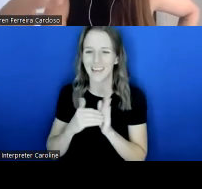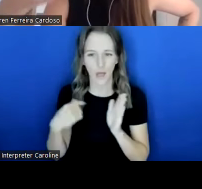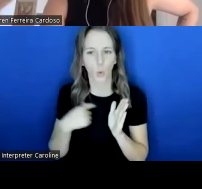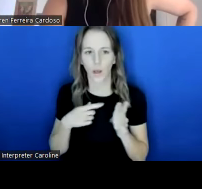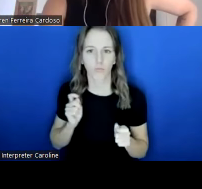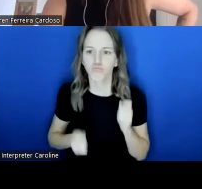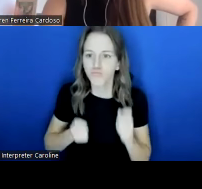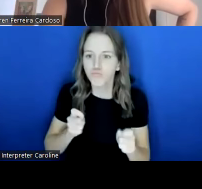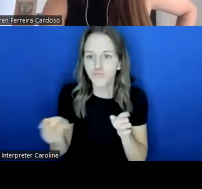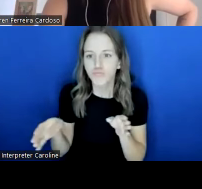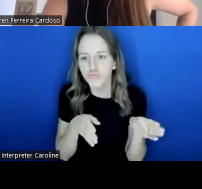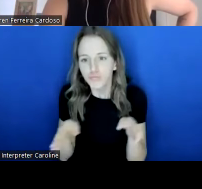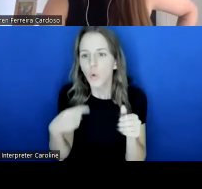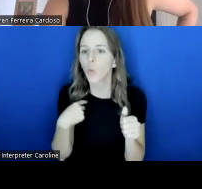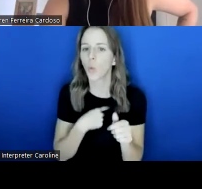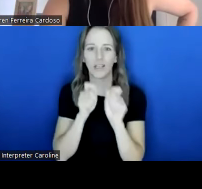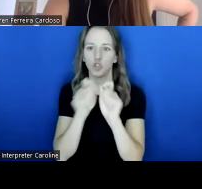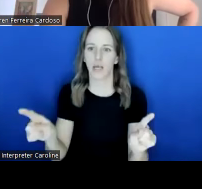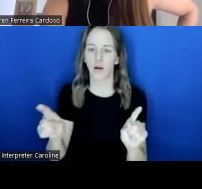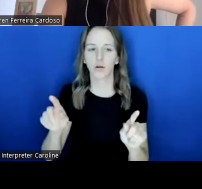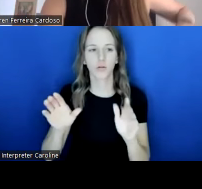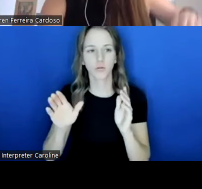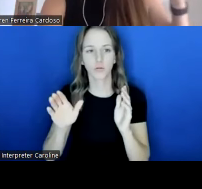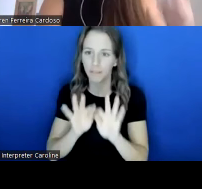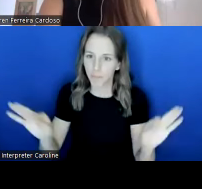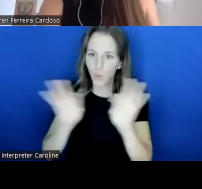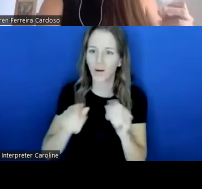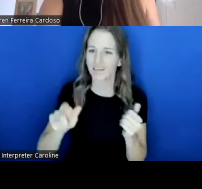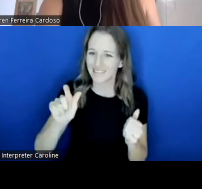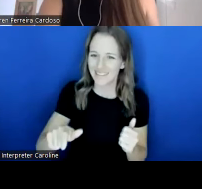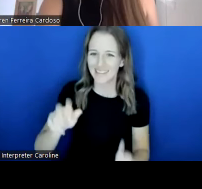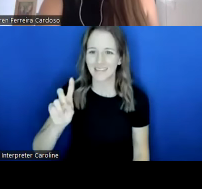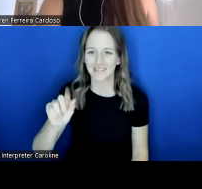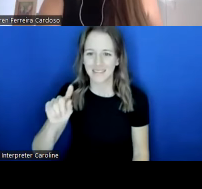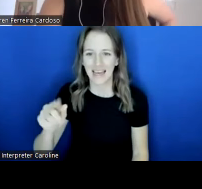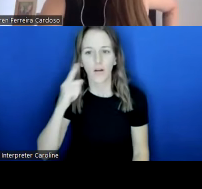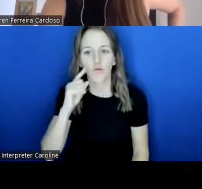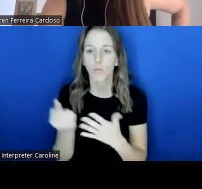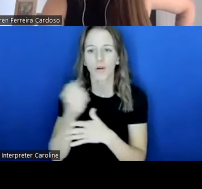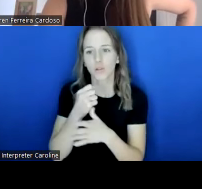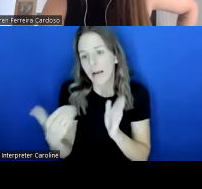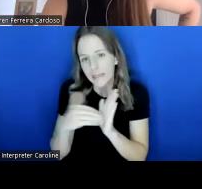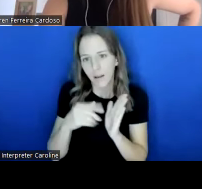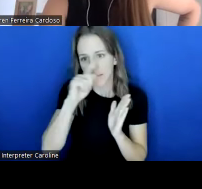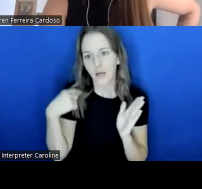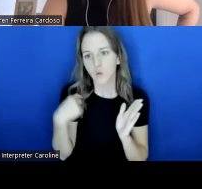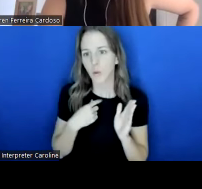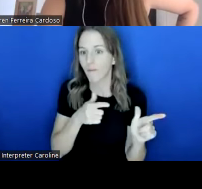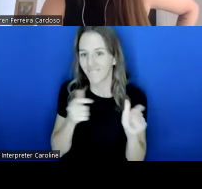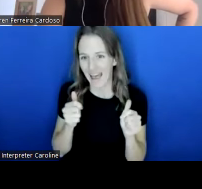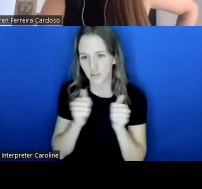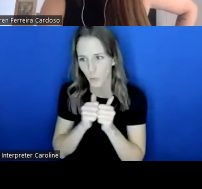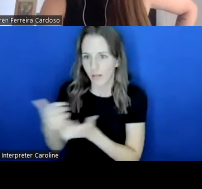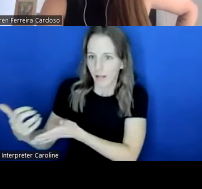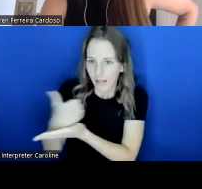share breaking needs data for prioritization, which again means, like, because we were able to turn things around really quickly. So one